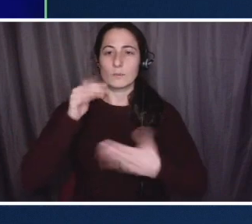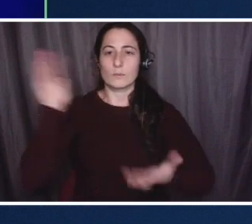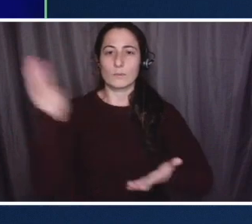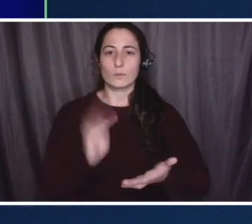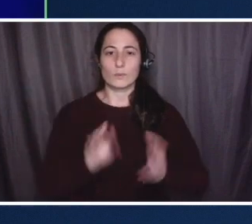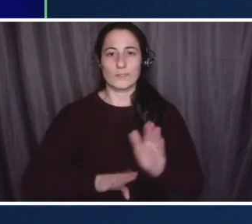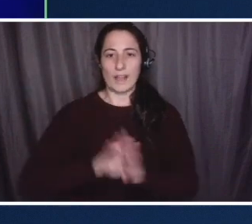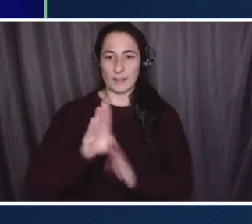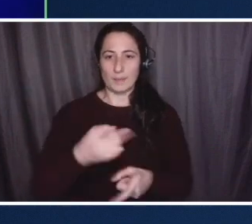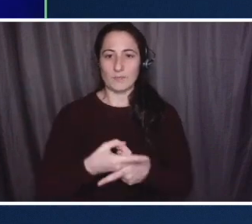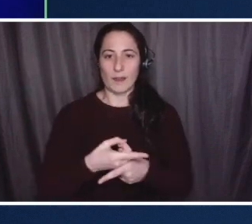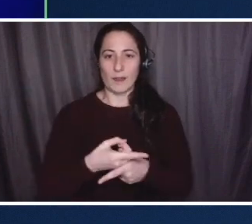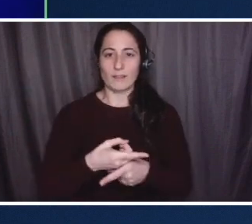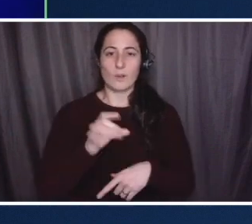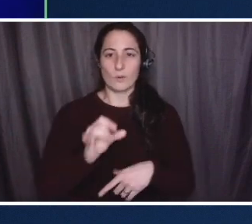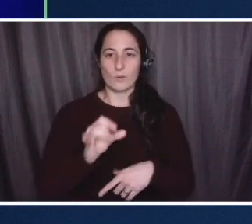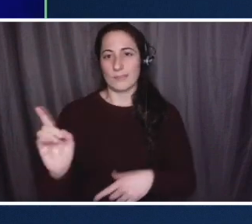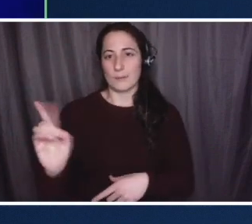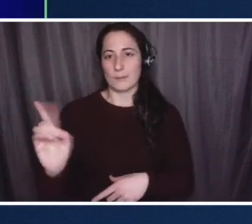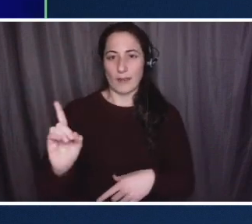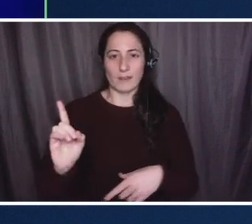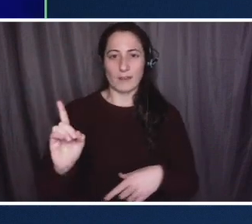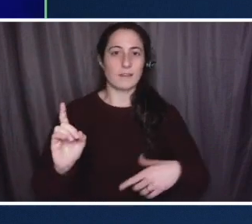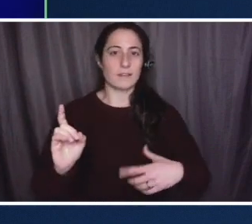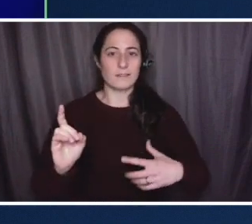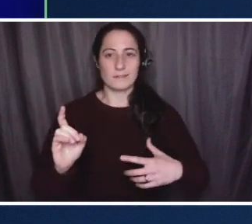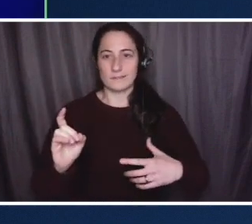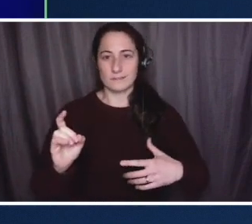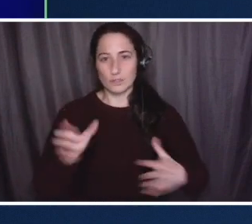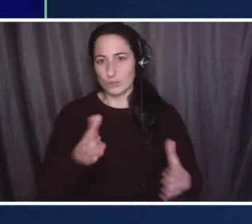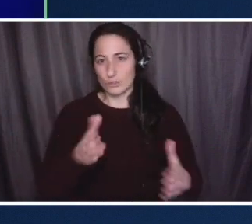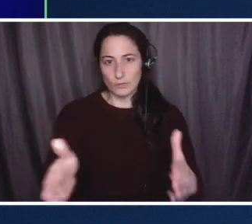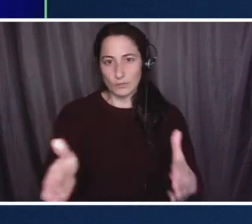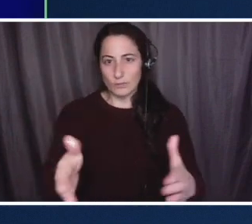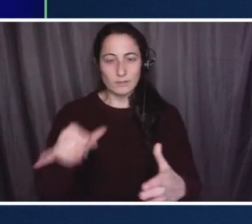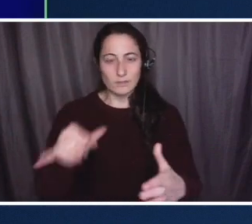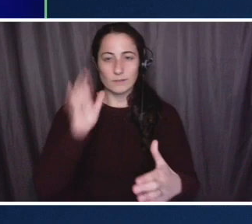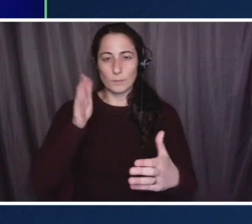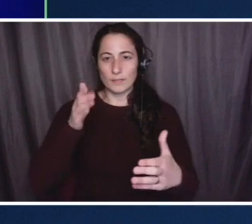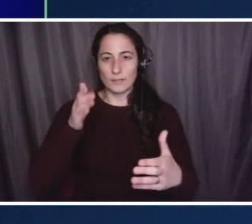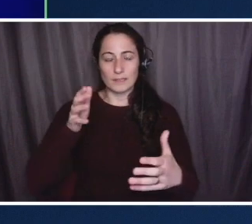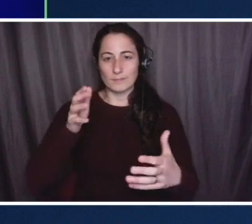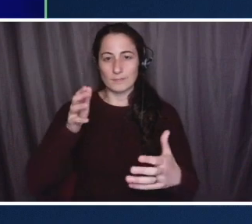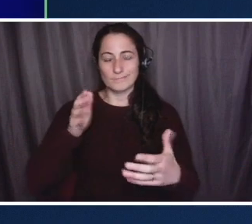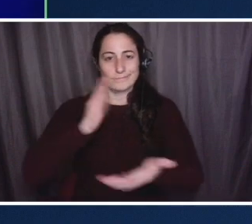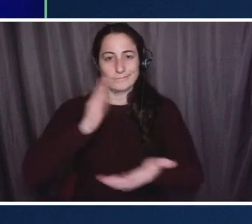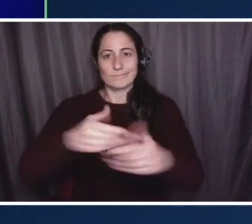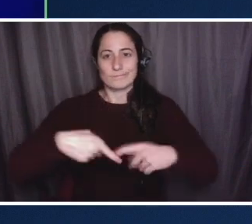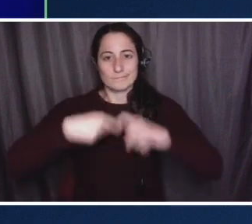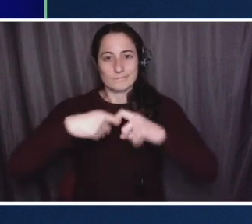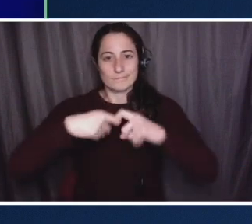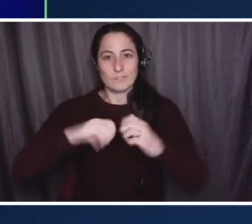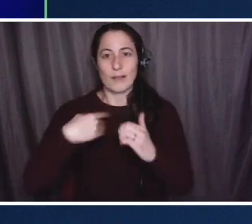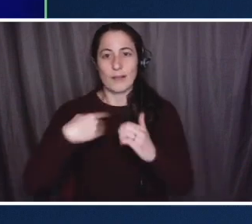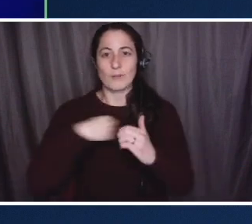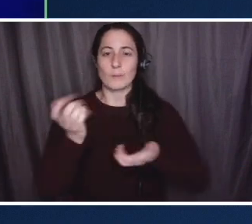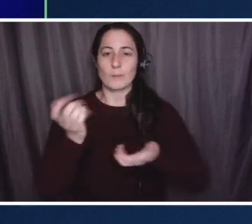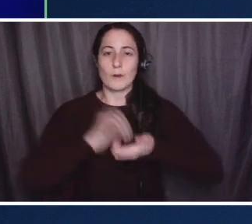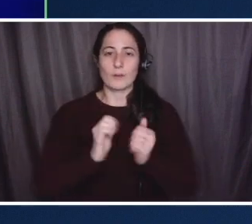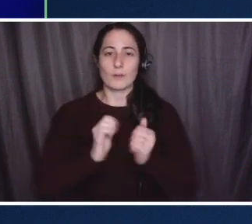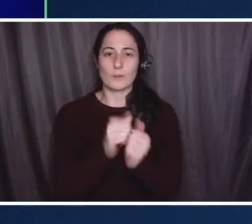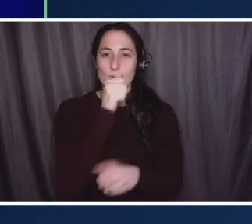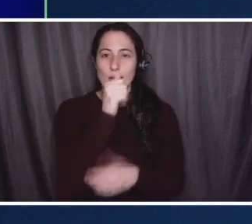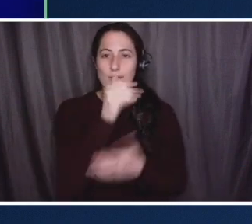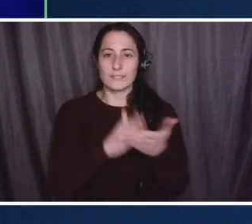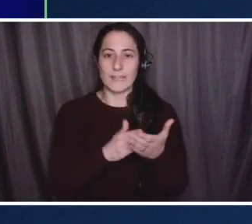Corruption reduces democratic trajectory. So how do we make sure that we are being in partnership with private sector actors? And I think it's what is the